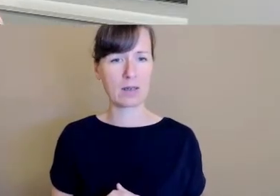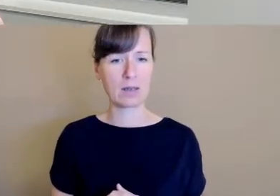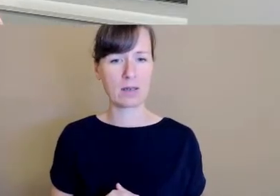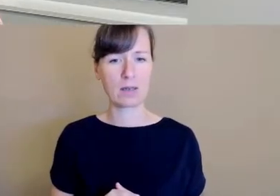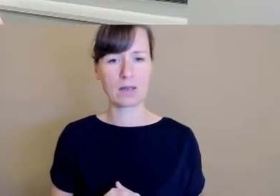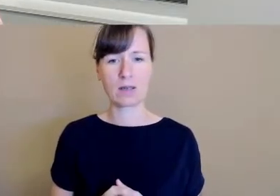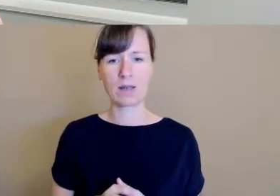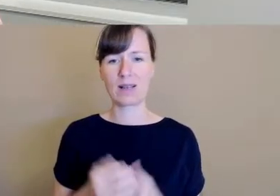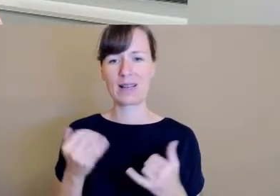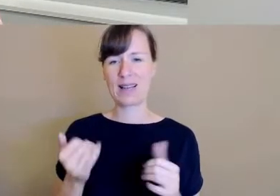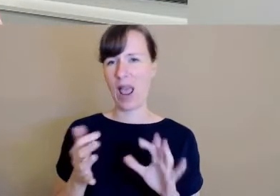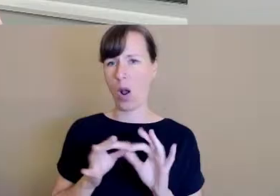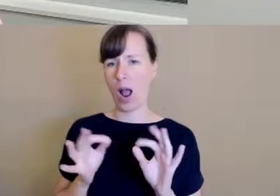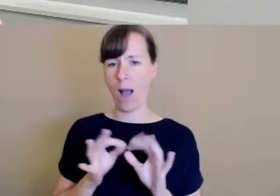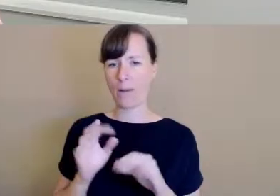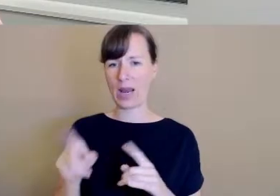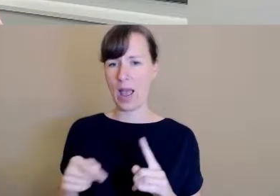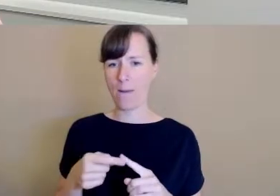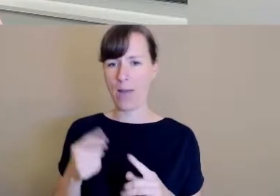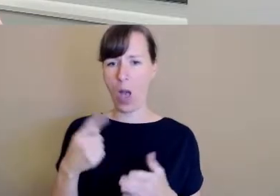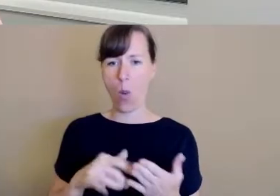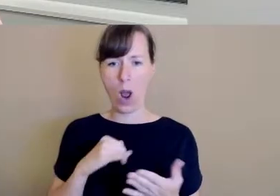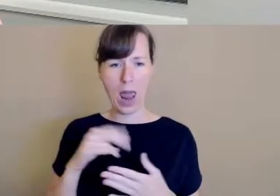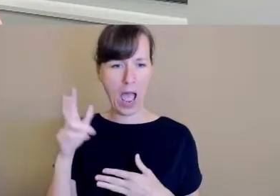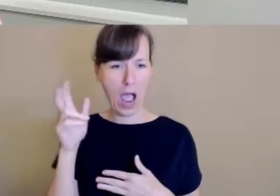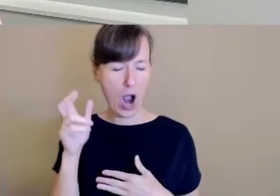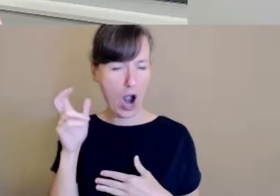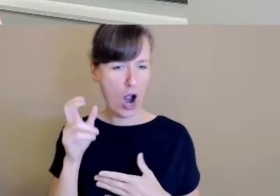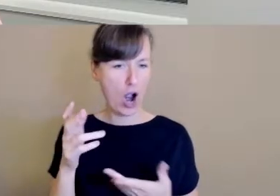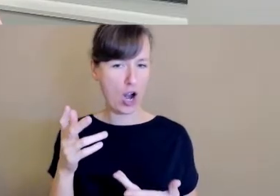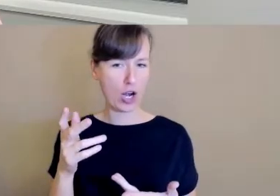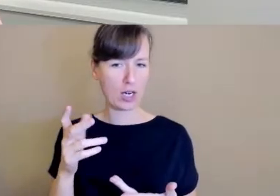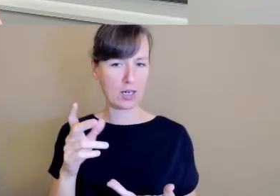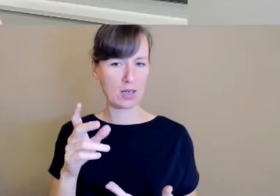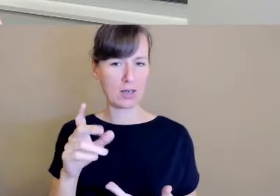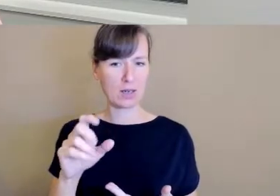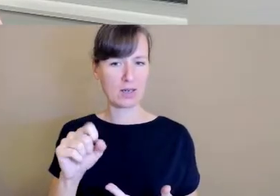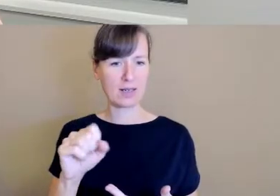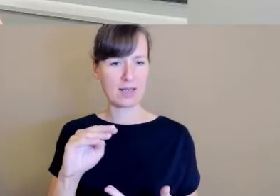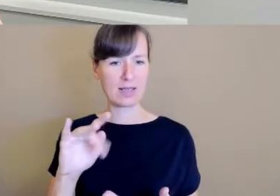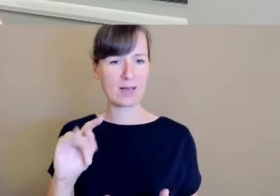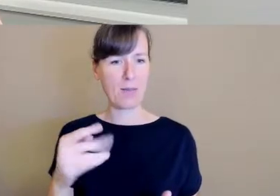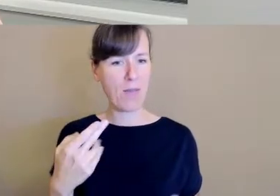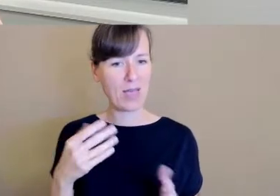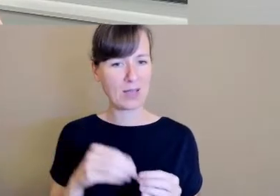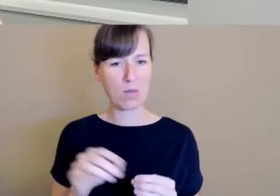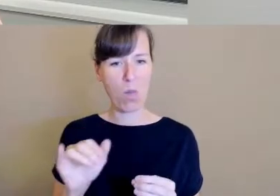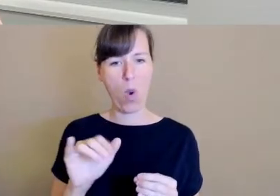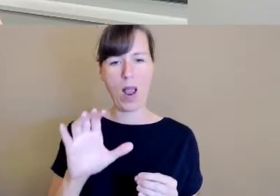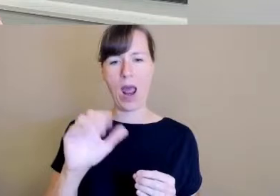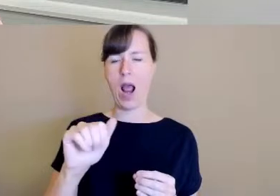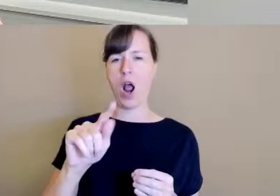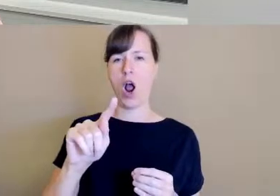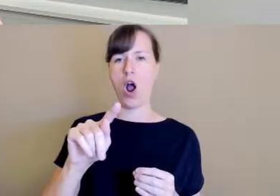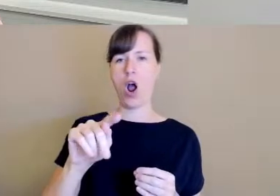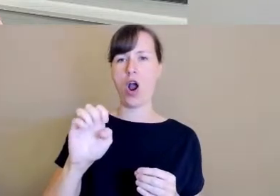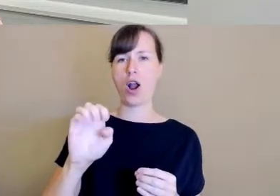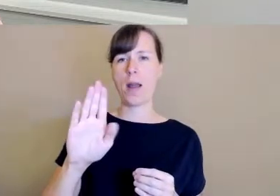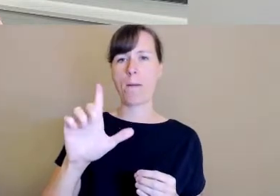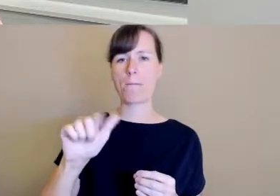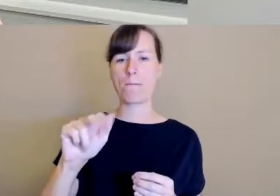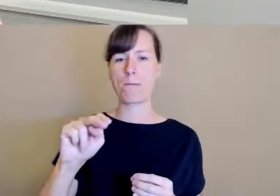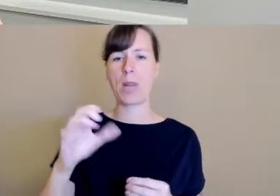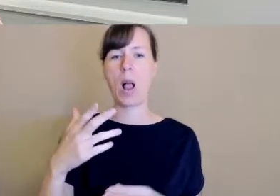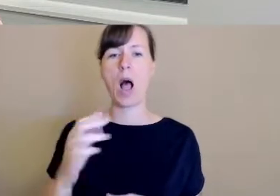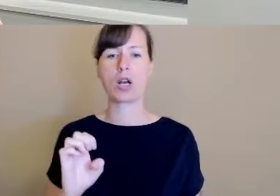Dan Smith, it's just more like carte blanche to the county, and maybe the town didn't fight enough and say,